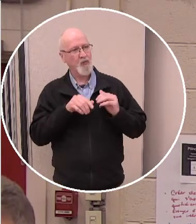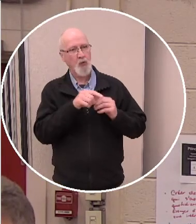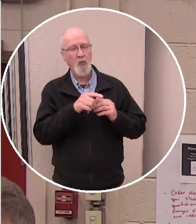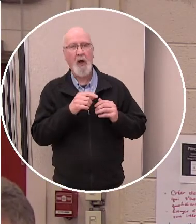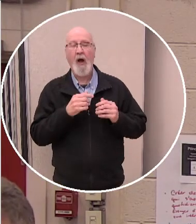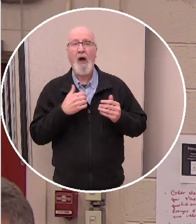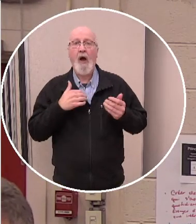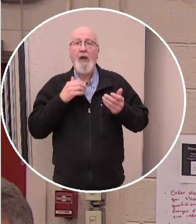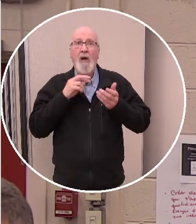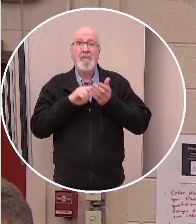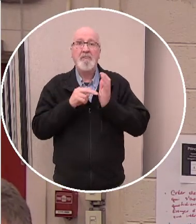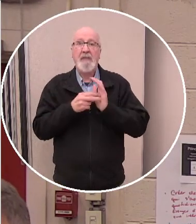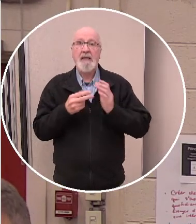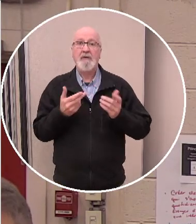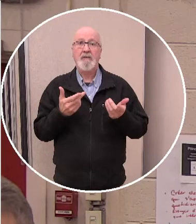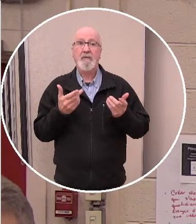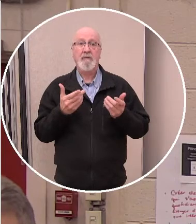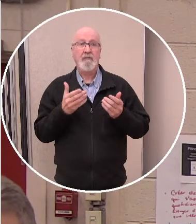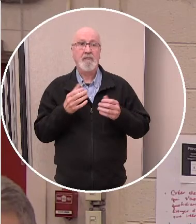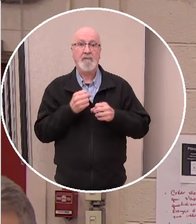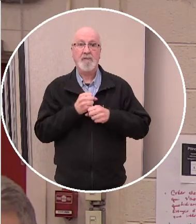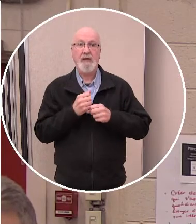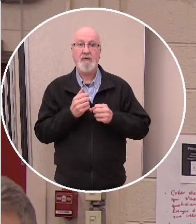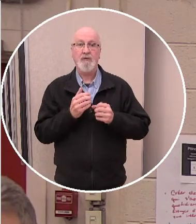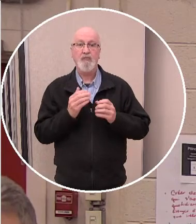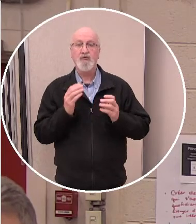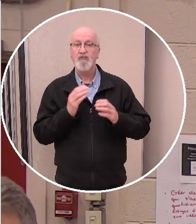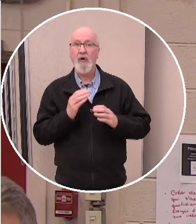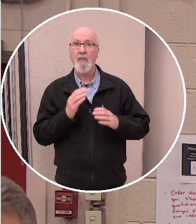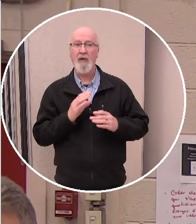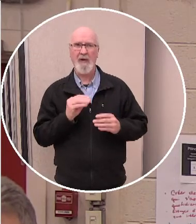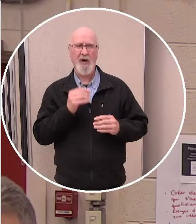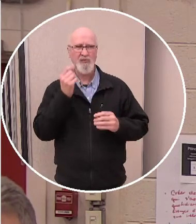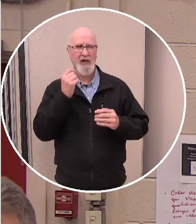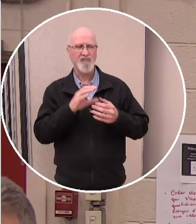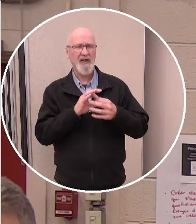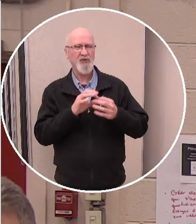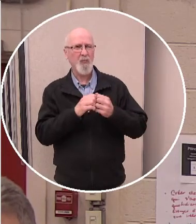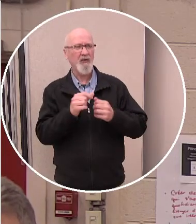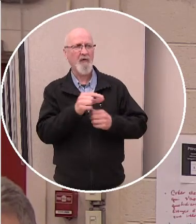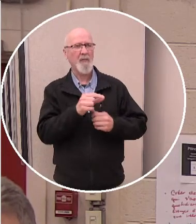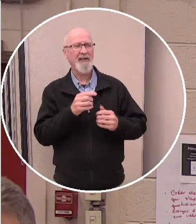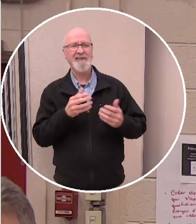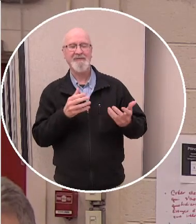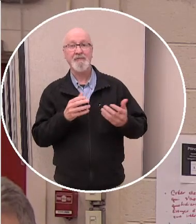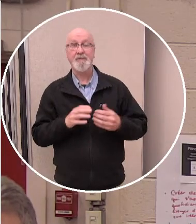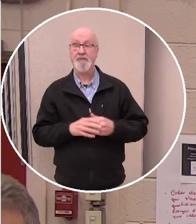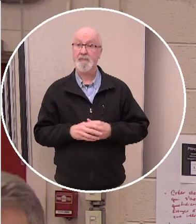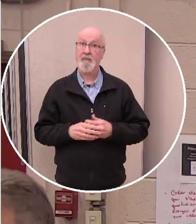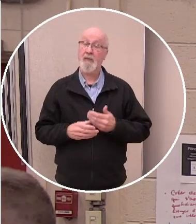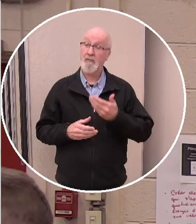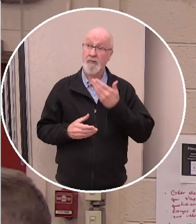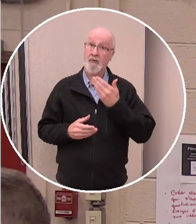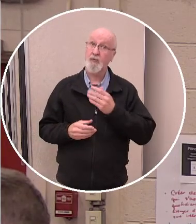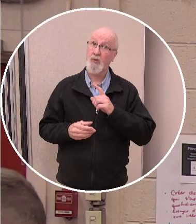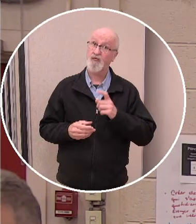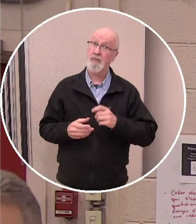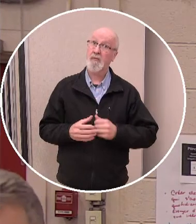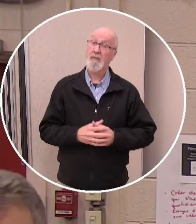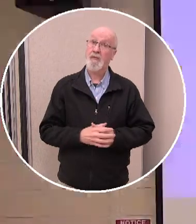to make this any more than it is, but I don't understand the relationship with government here. That's a very good question,